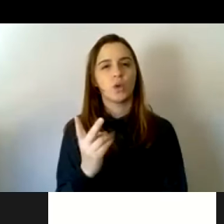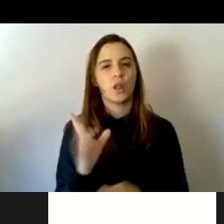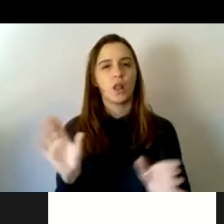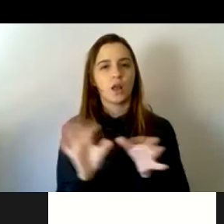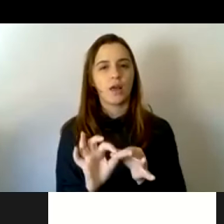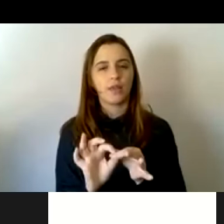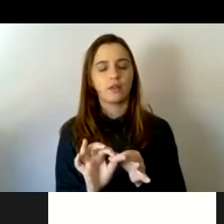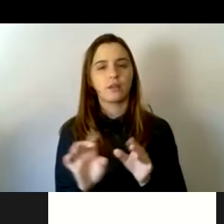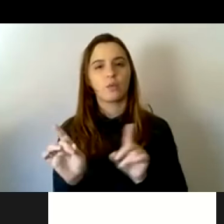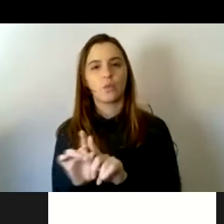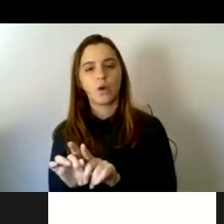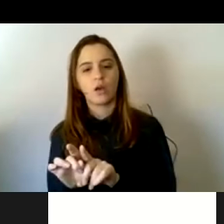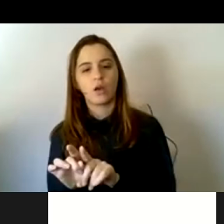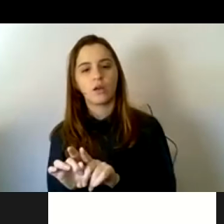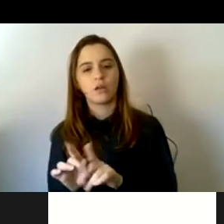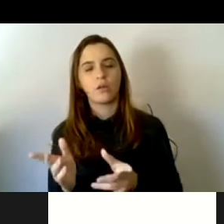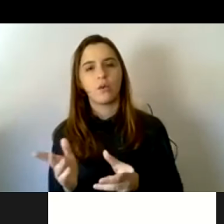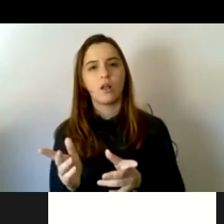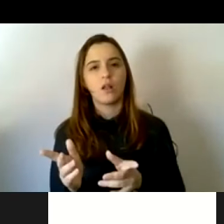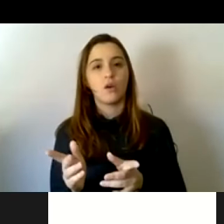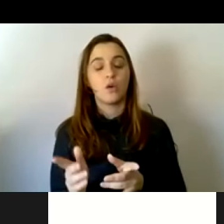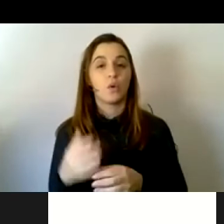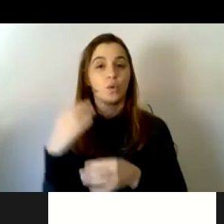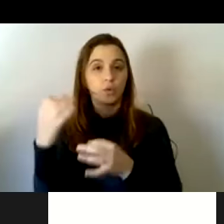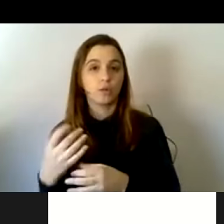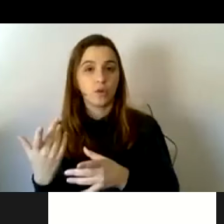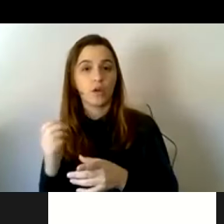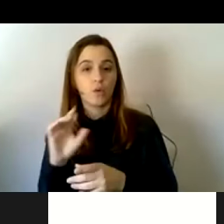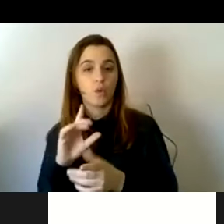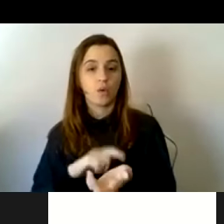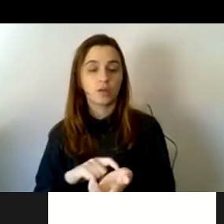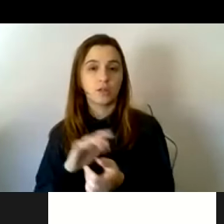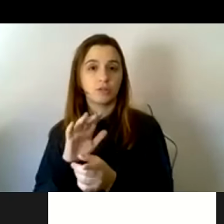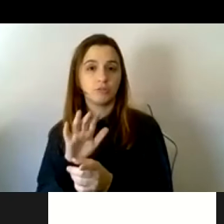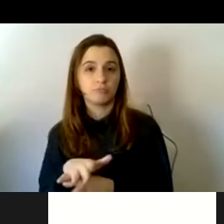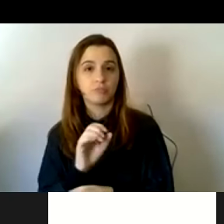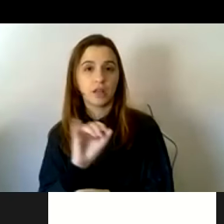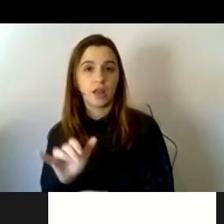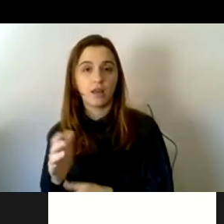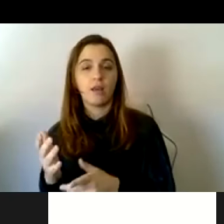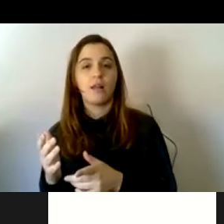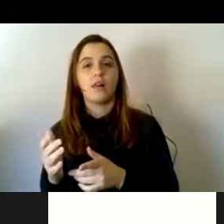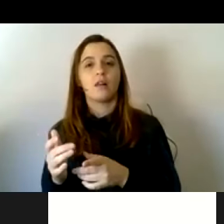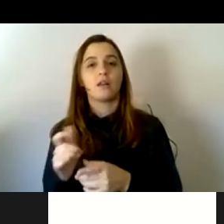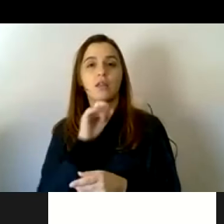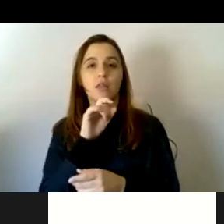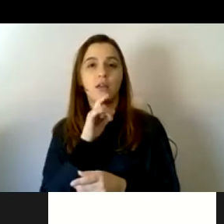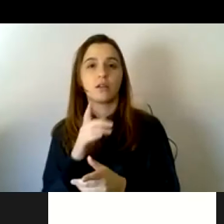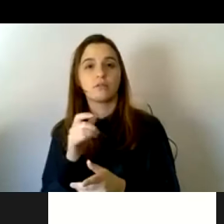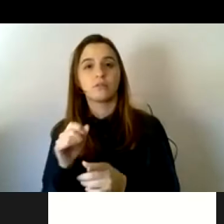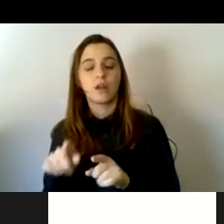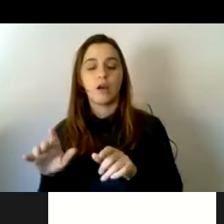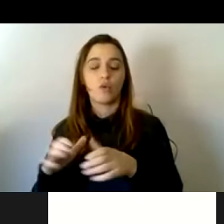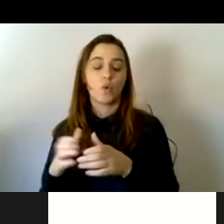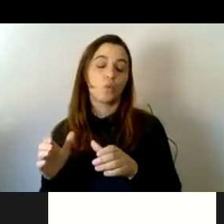right is a safe place for racist and homophobic people. Should we stop the rise of these parties, or should we